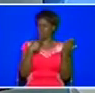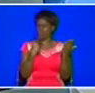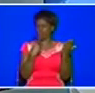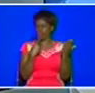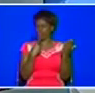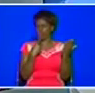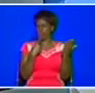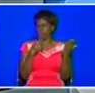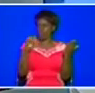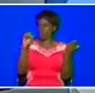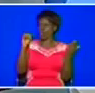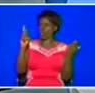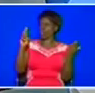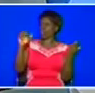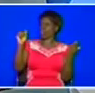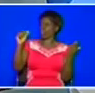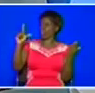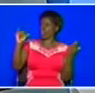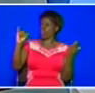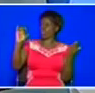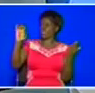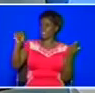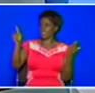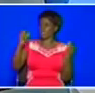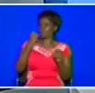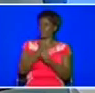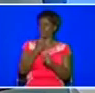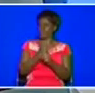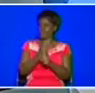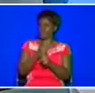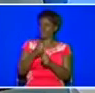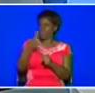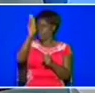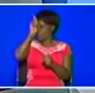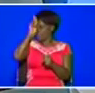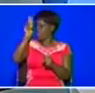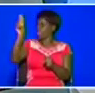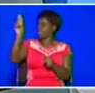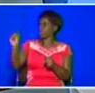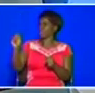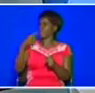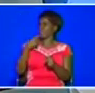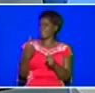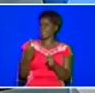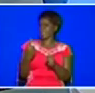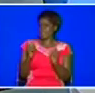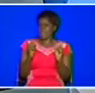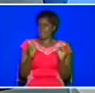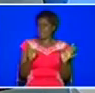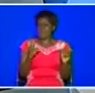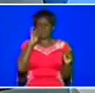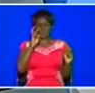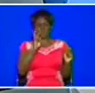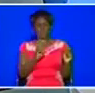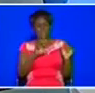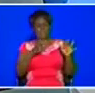with the OROLSI. Yes. They are the people who do policing at mm-hmm. the UN. Mm-hmm. And they told us that if you look